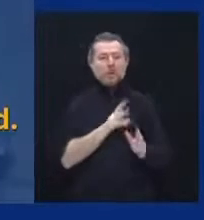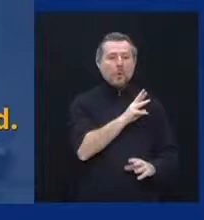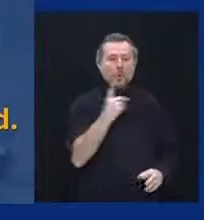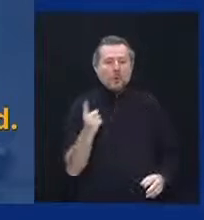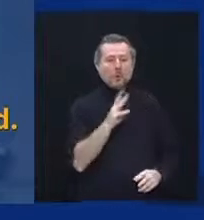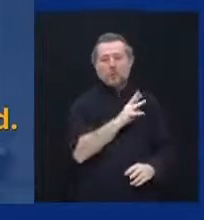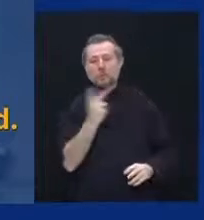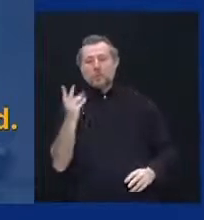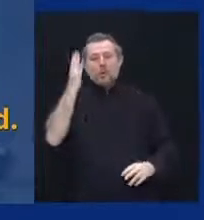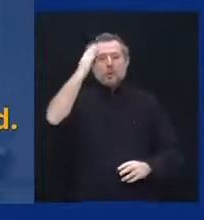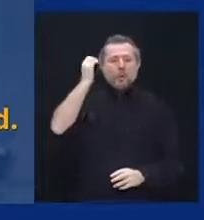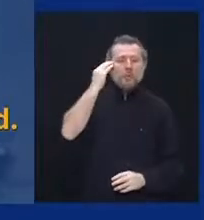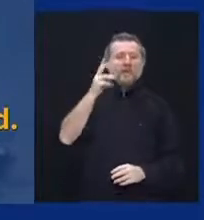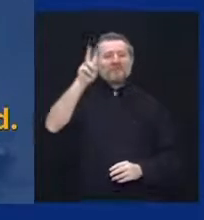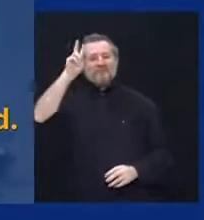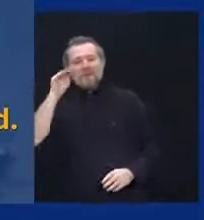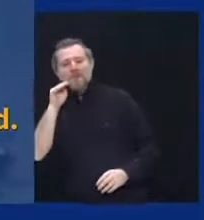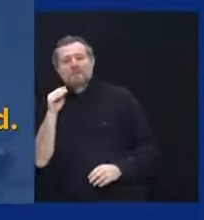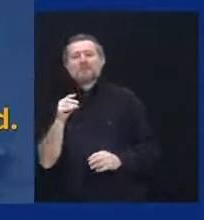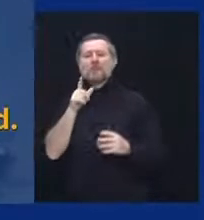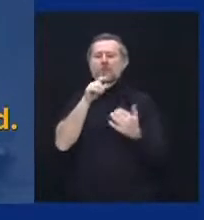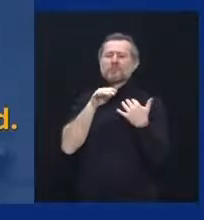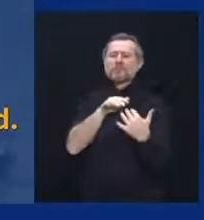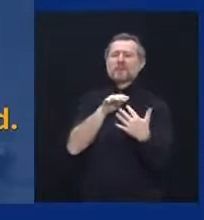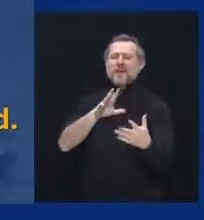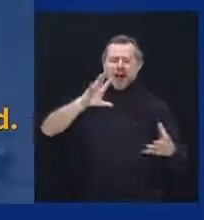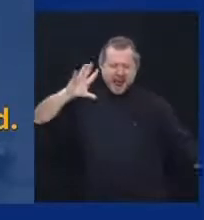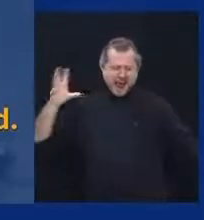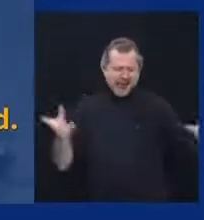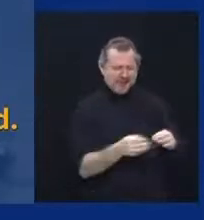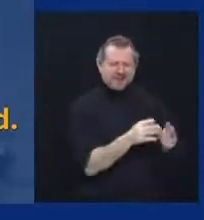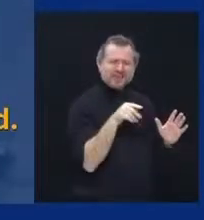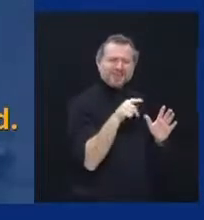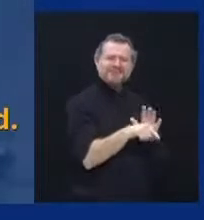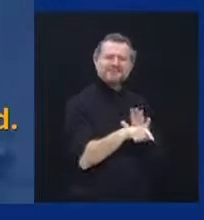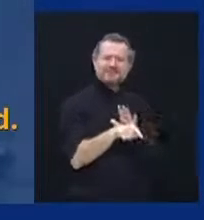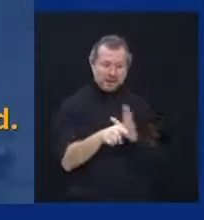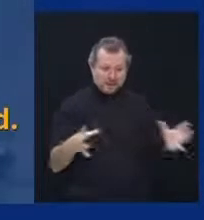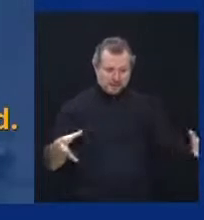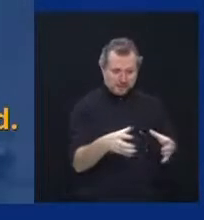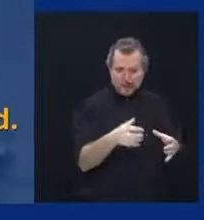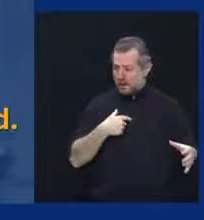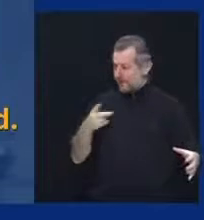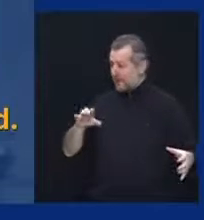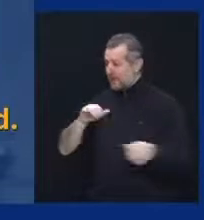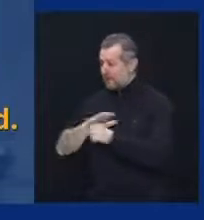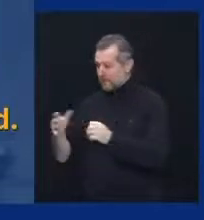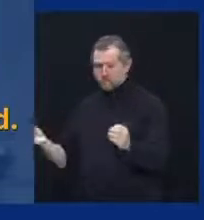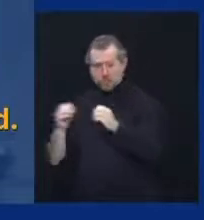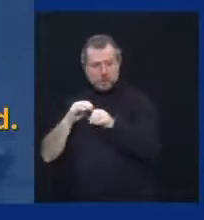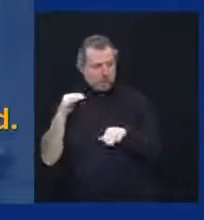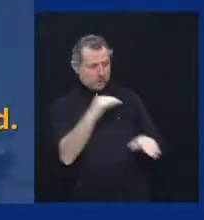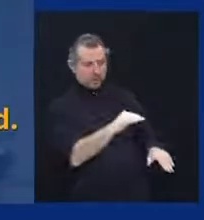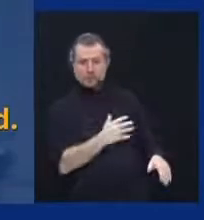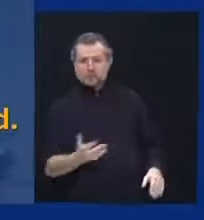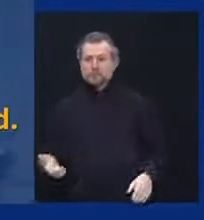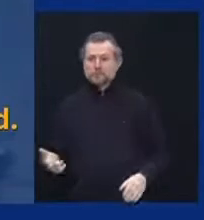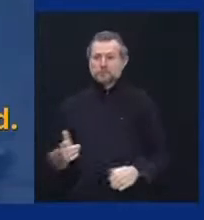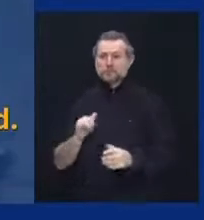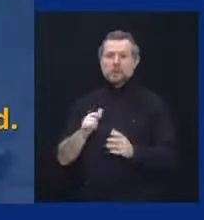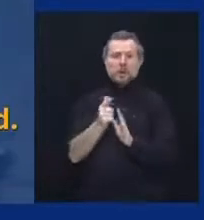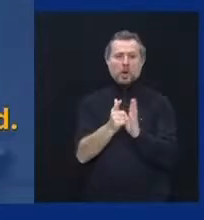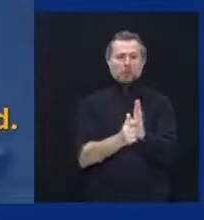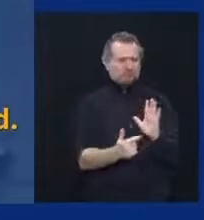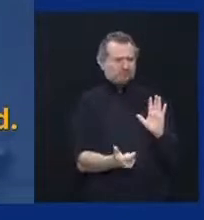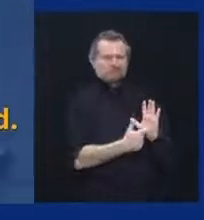combined. So yes, we are at war. Use the Defense Production Act, because this is not about the next 6